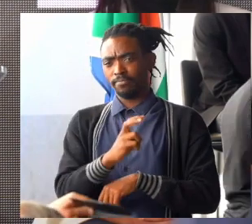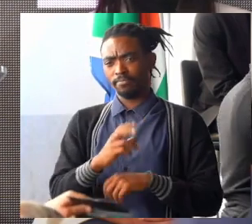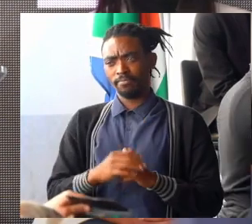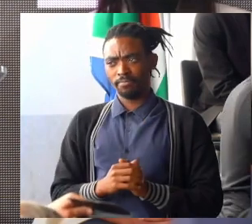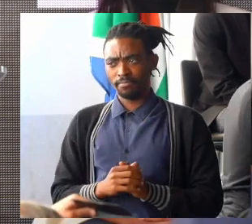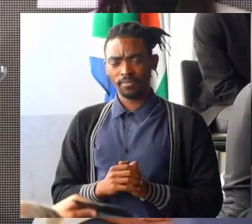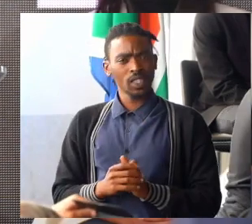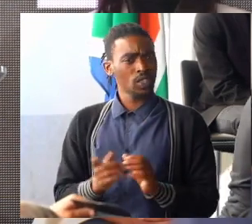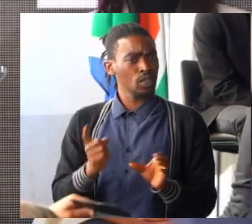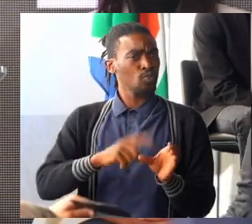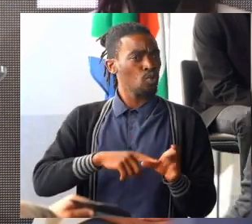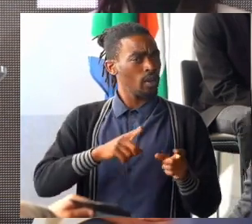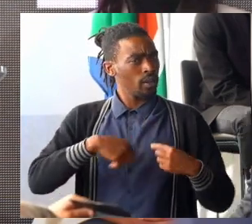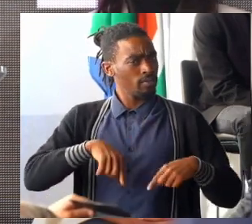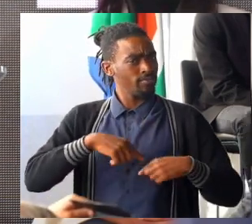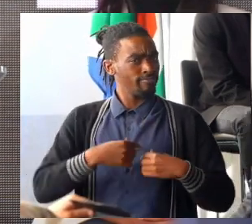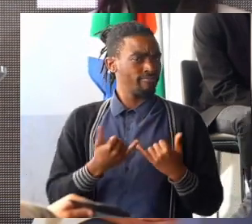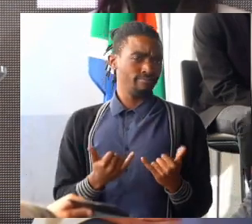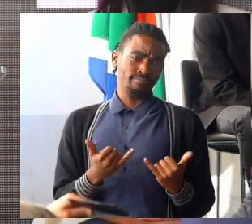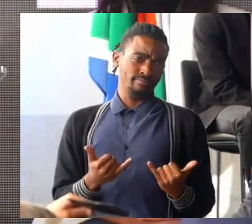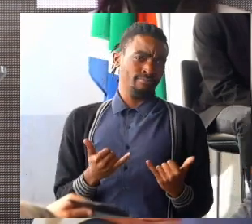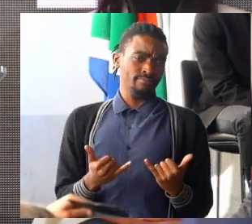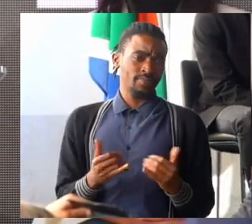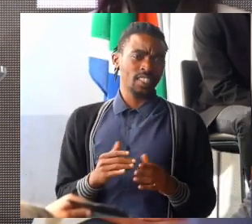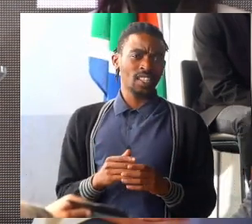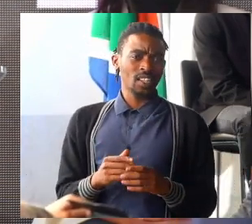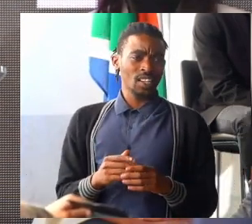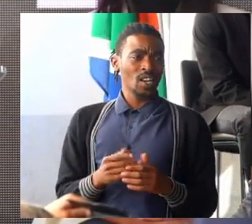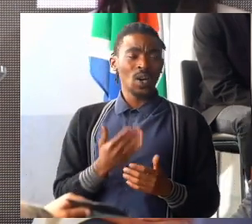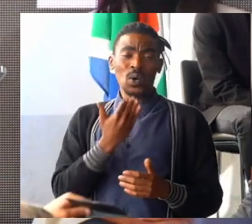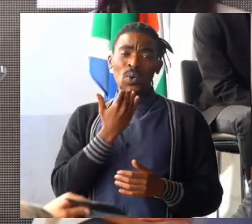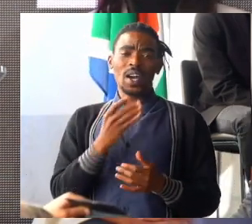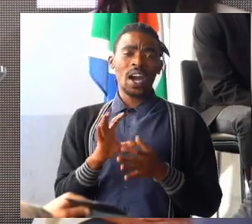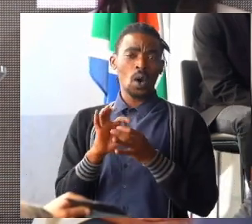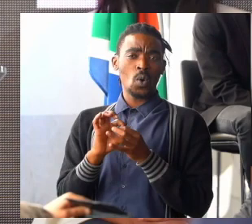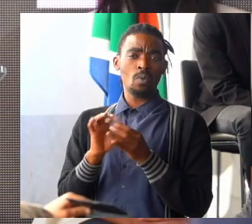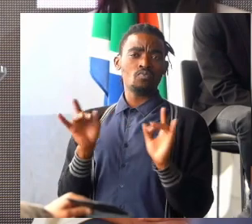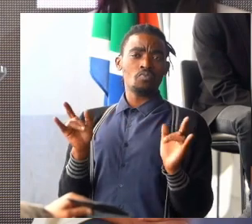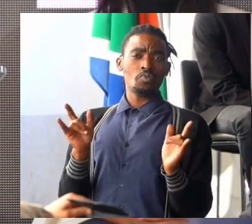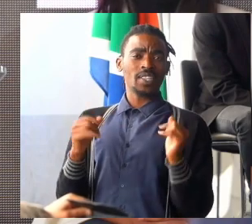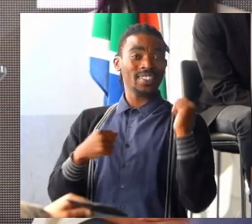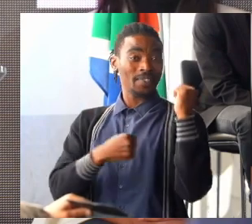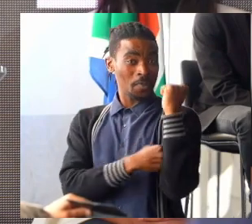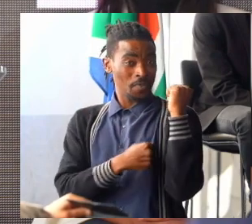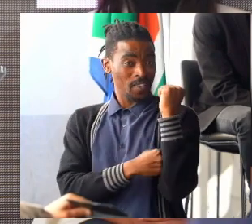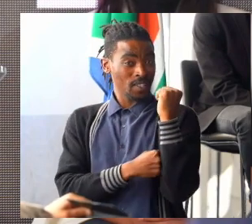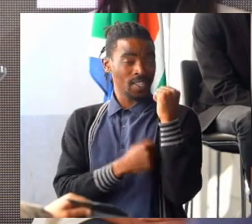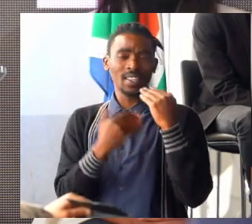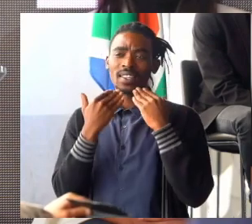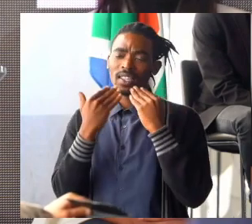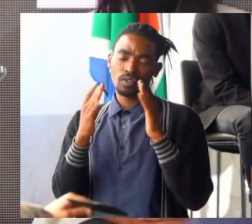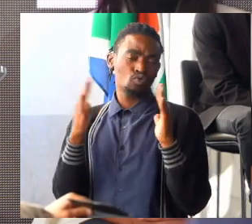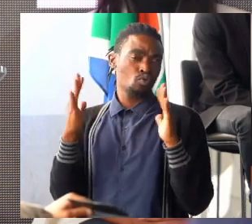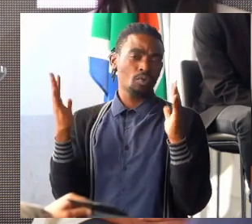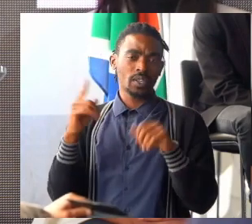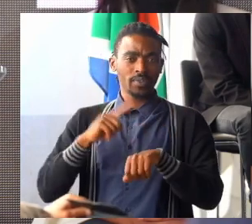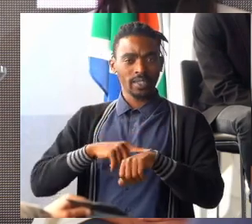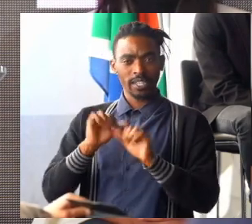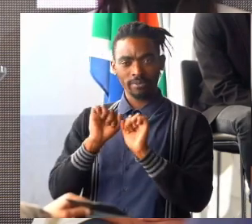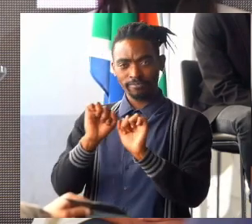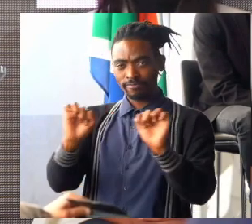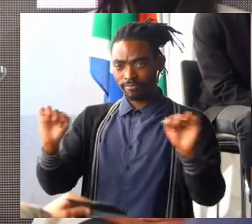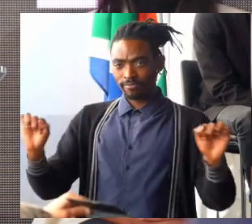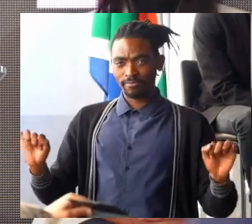to join us today. And those who are at home streaming from the office, thank you very much for taking time.